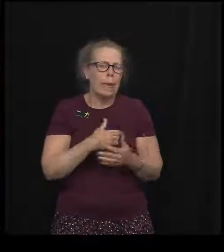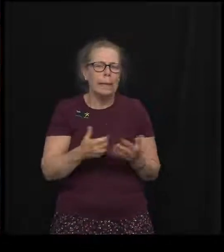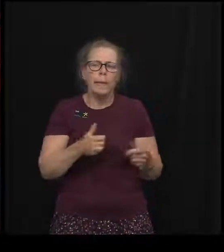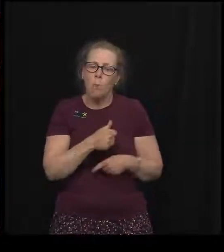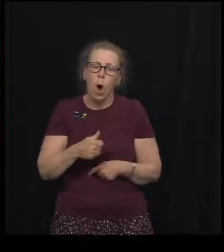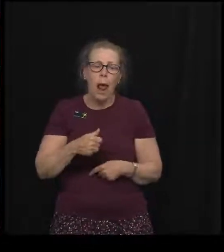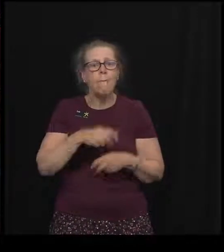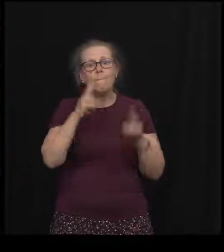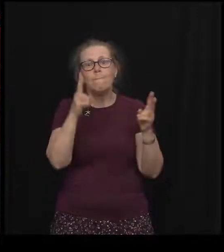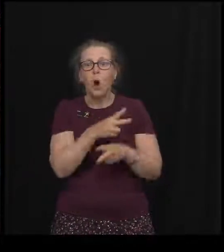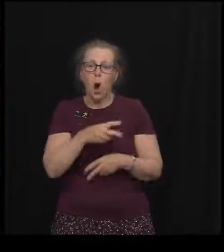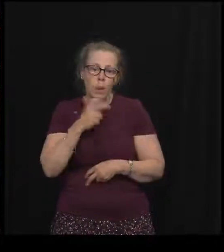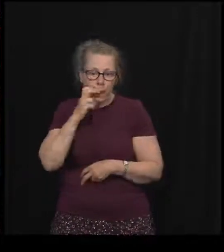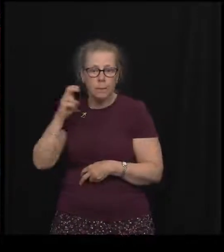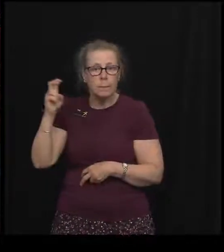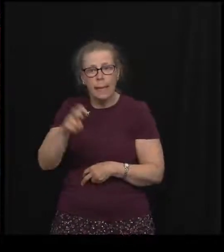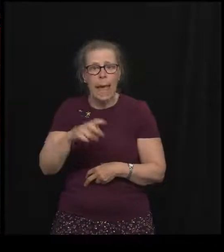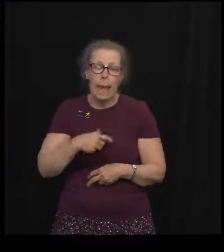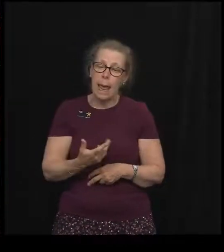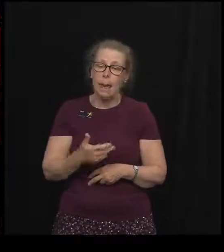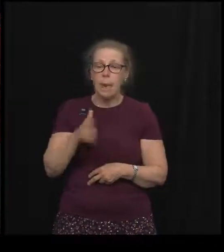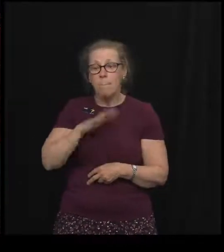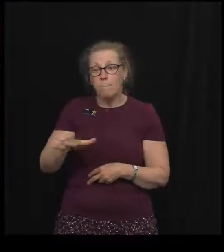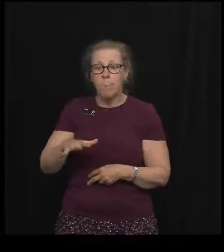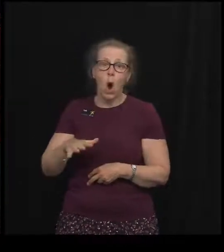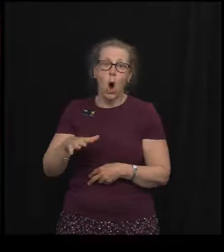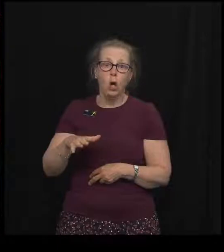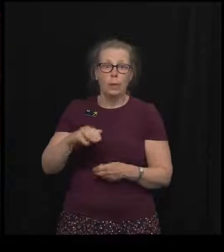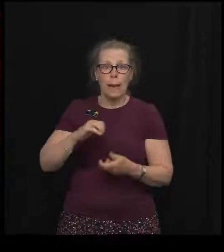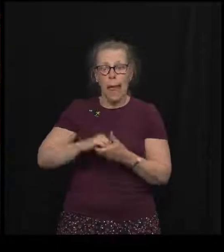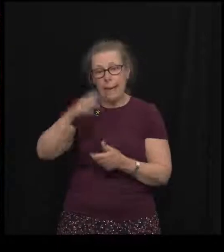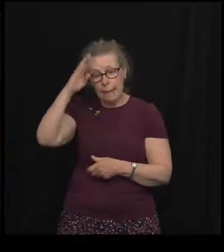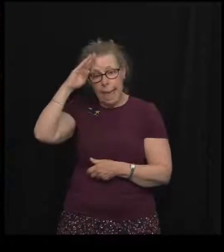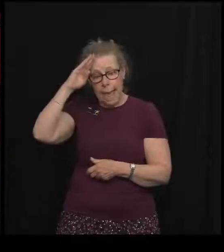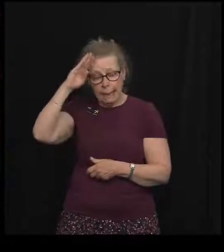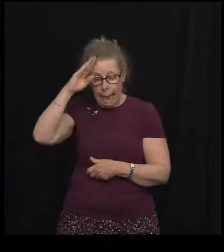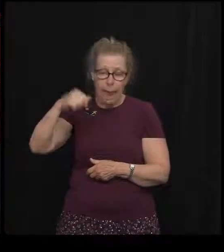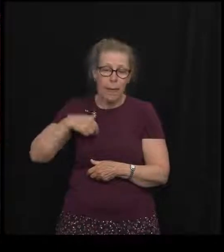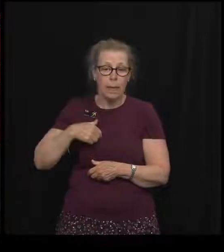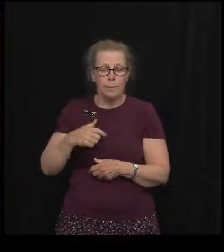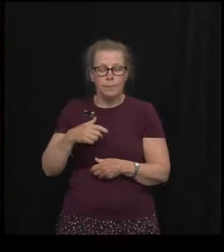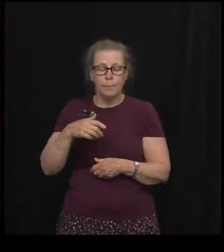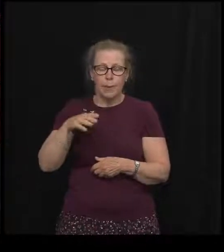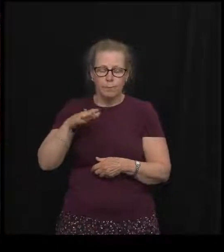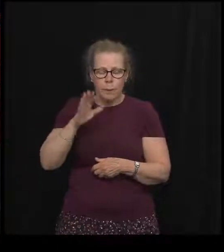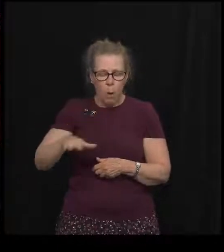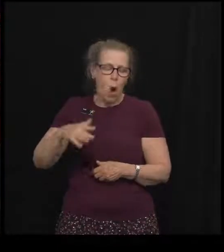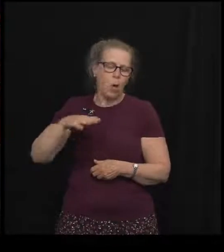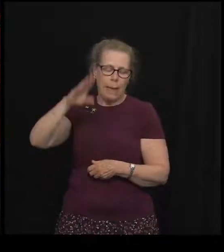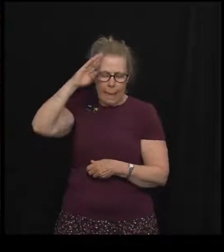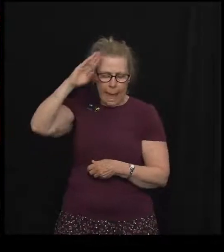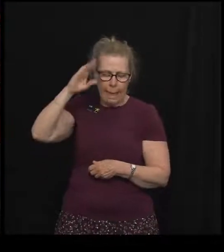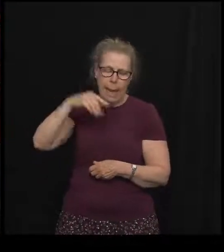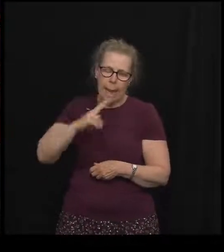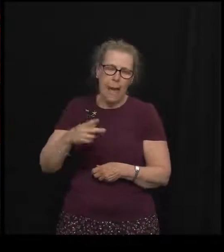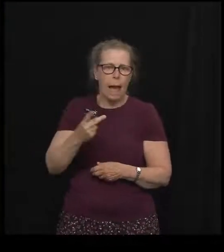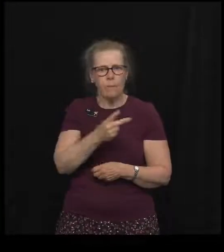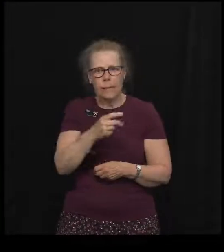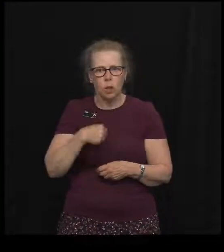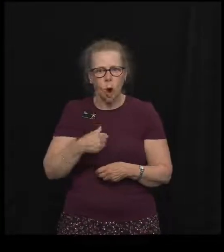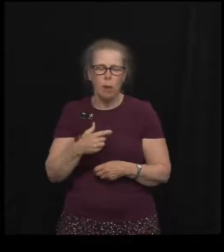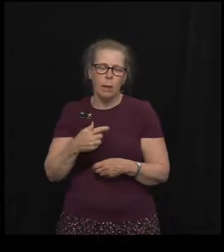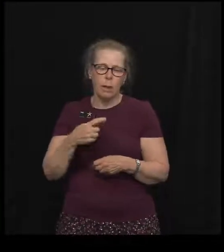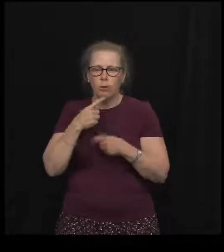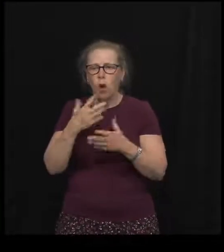not only the child rights ministers or the doctors, but integration. And then at the end of the day, we need investments. And